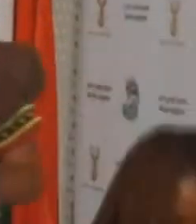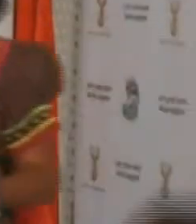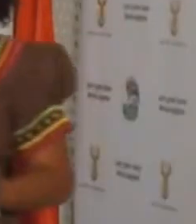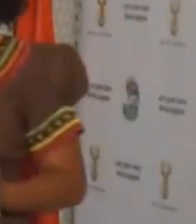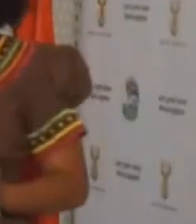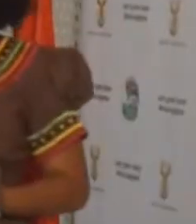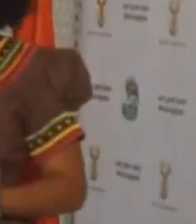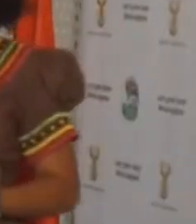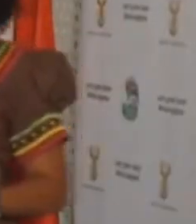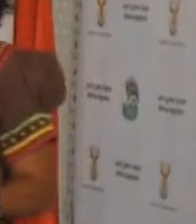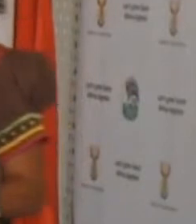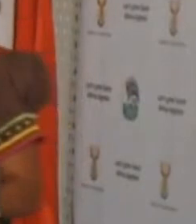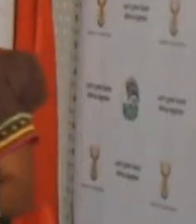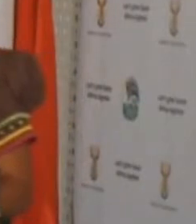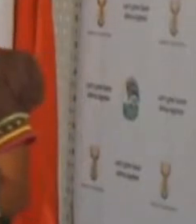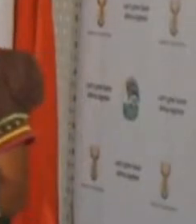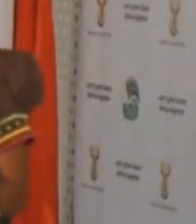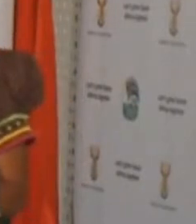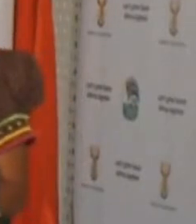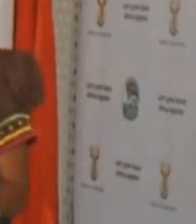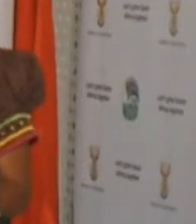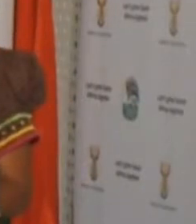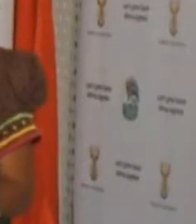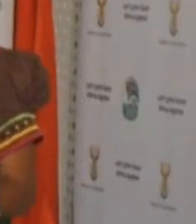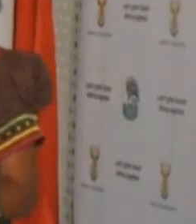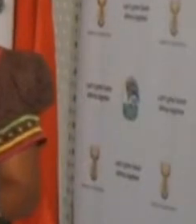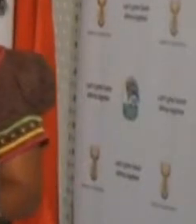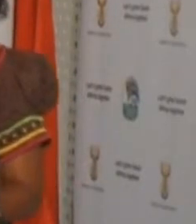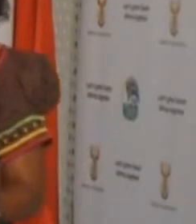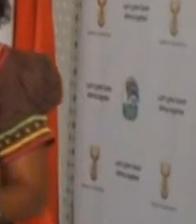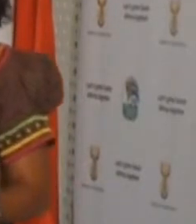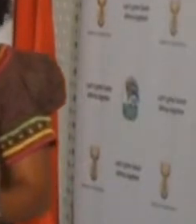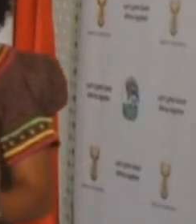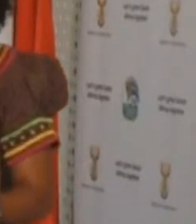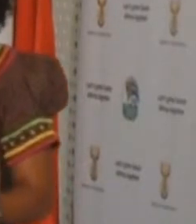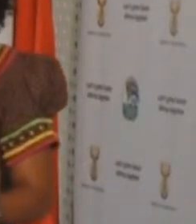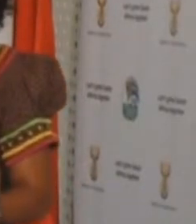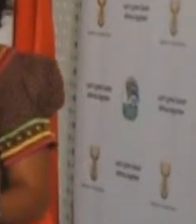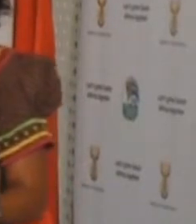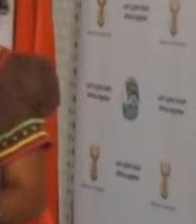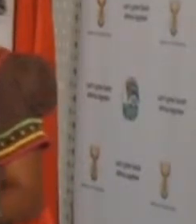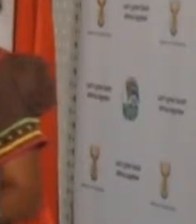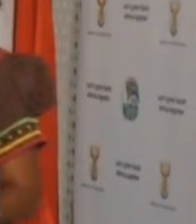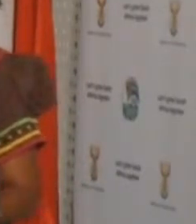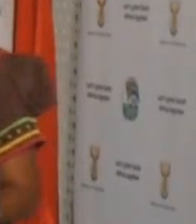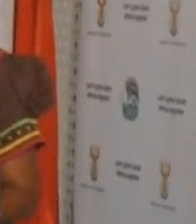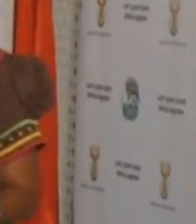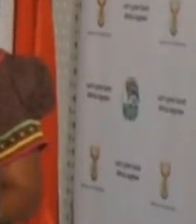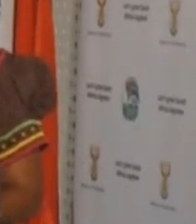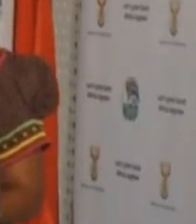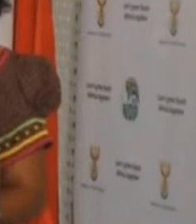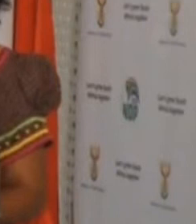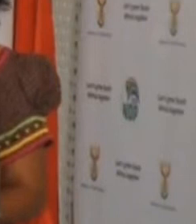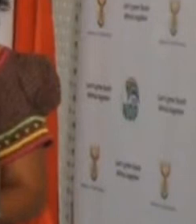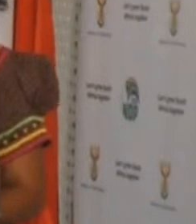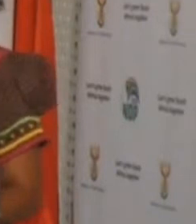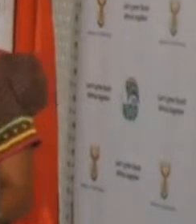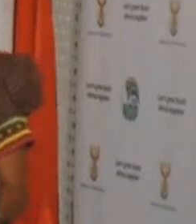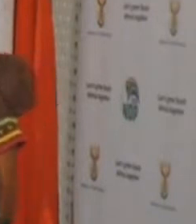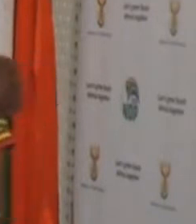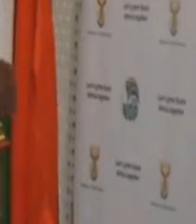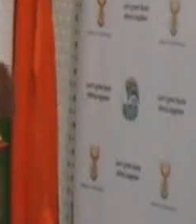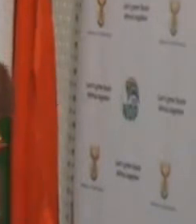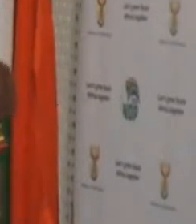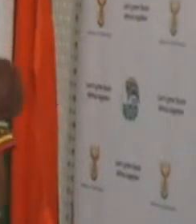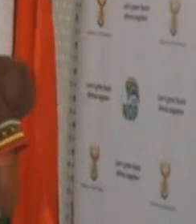Thank you very much, Minister. And on that note, ladies and gentlemen, this brings us to the end of our proceedings today. I'd like to thank the